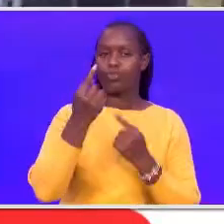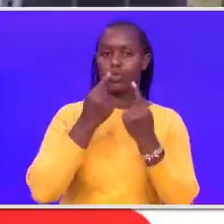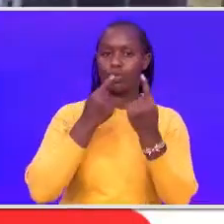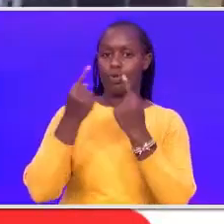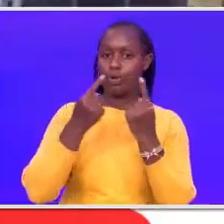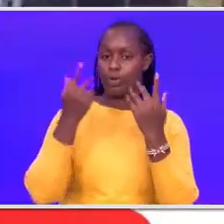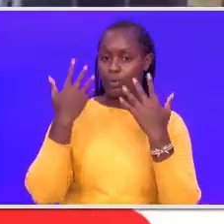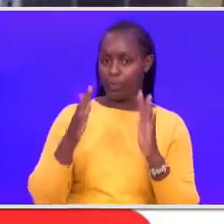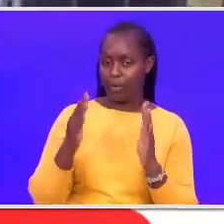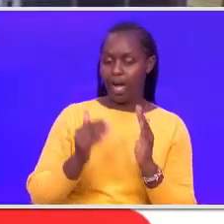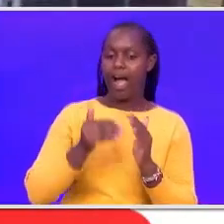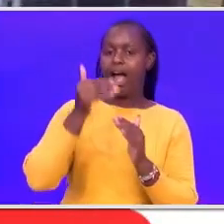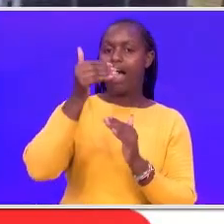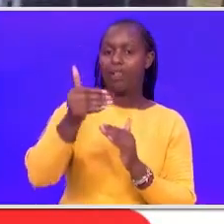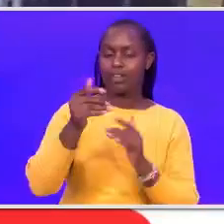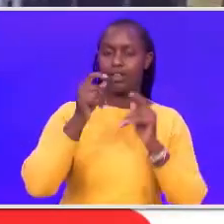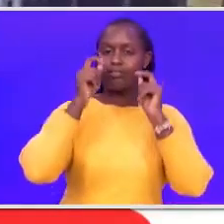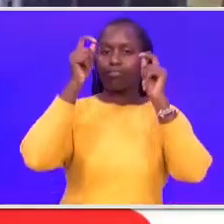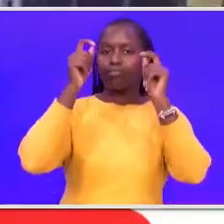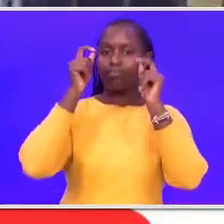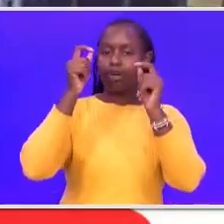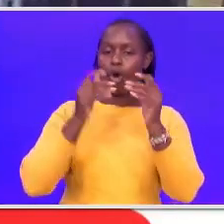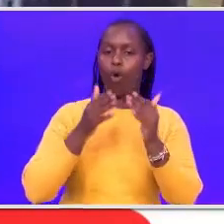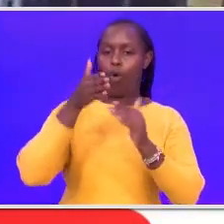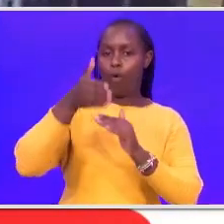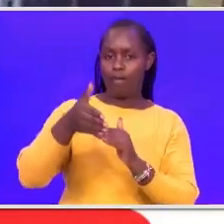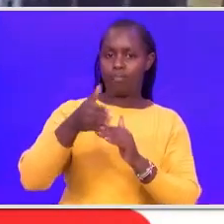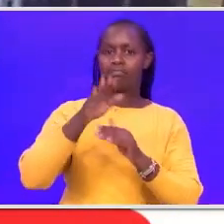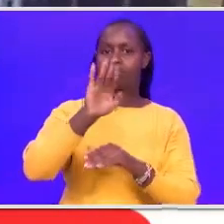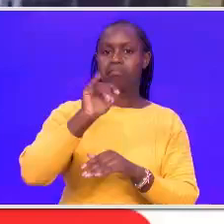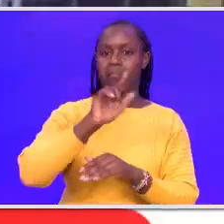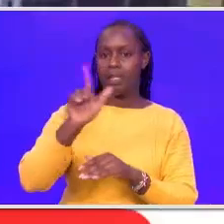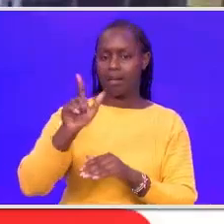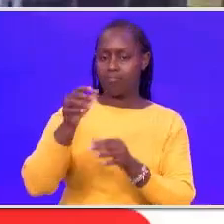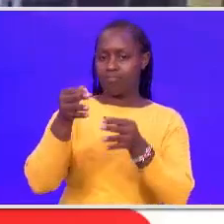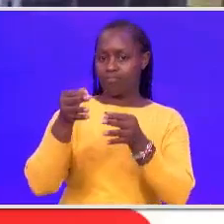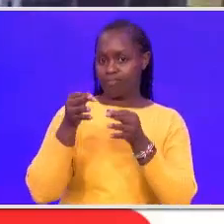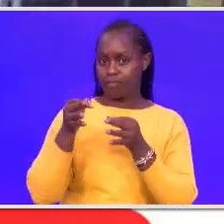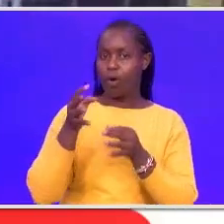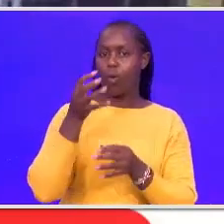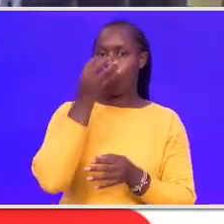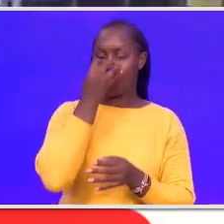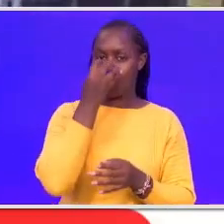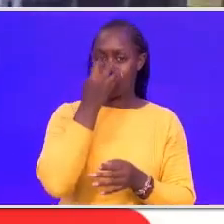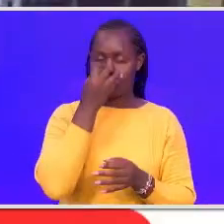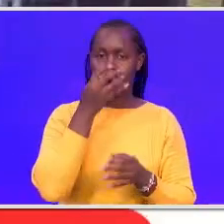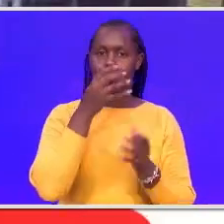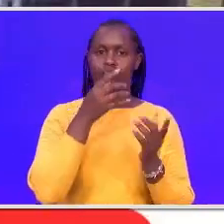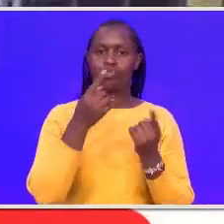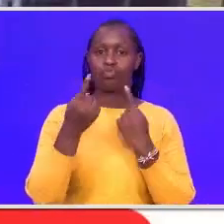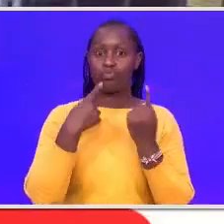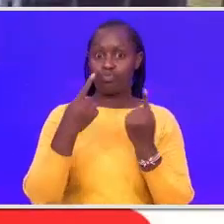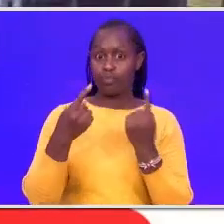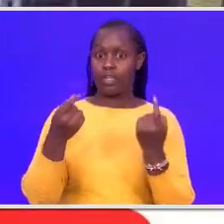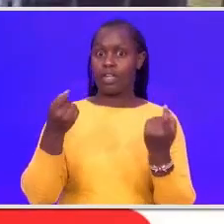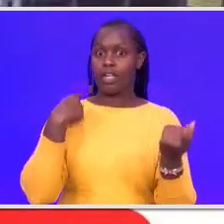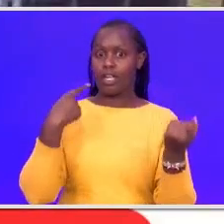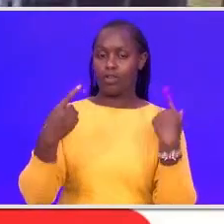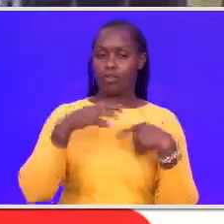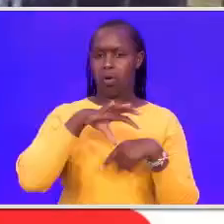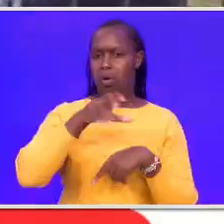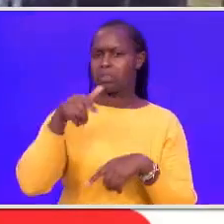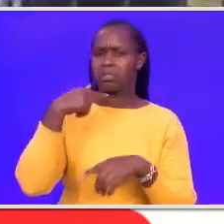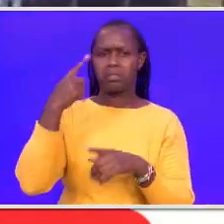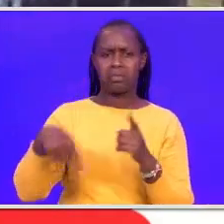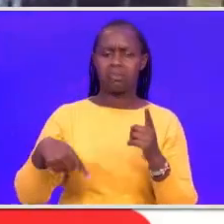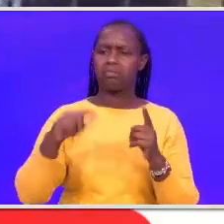the demonstrations over the contentious finance bill. Ruto, who was speaking in Kericho County, said Kenyans are free to